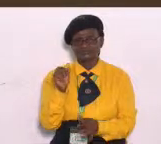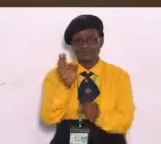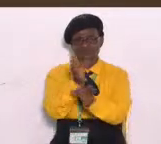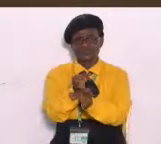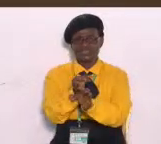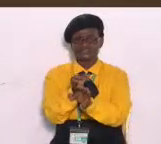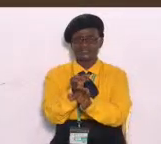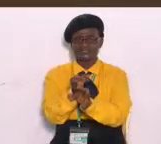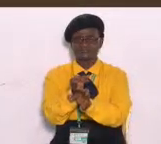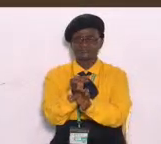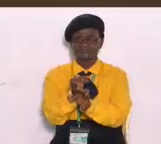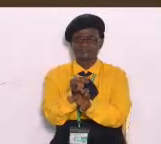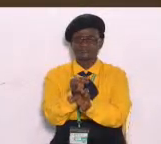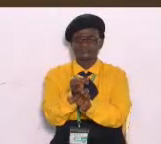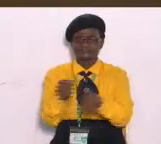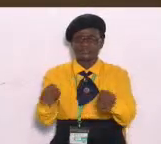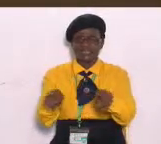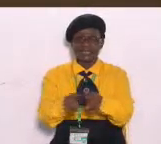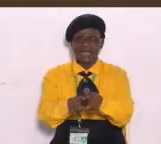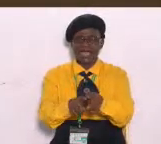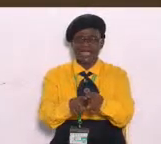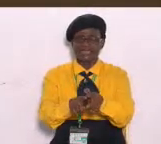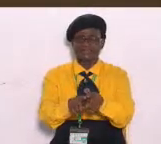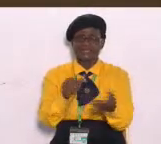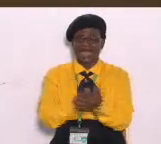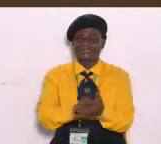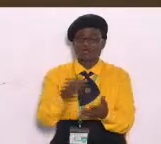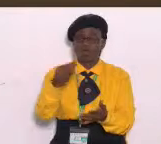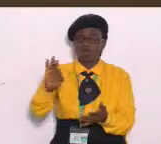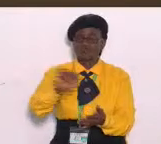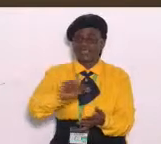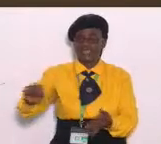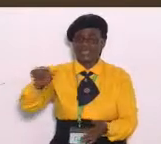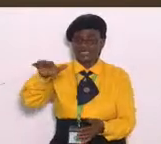Faith like that of a child.